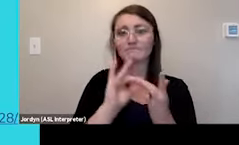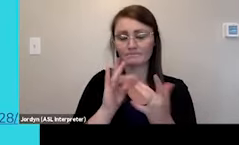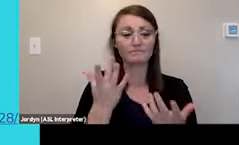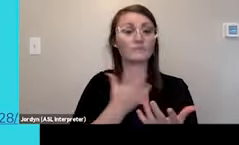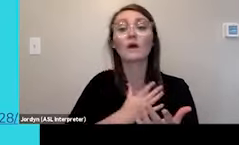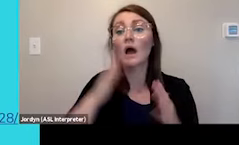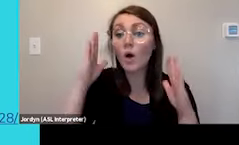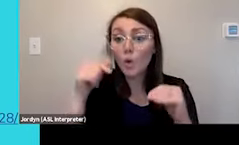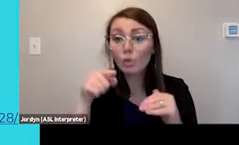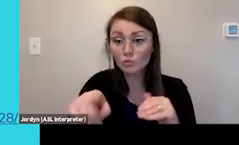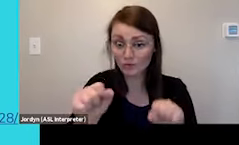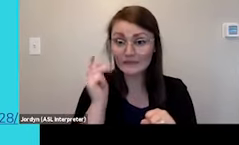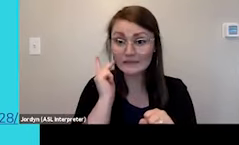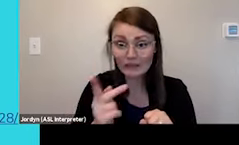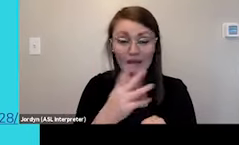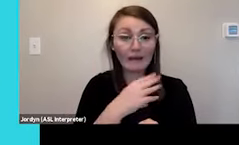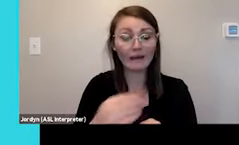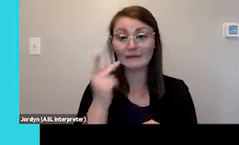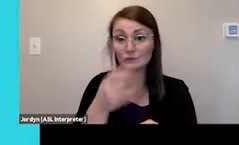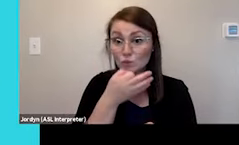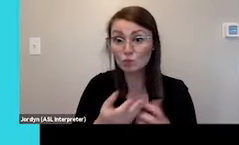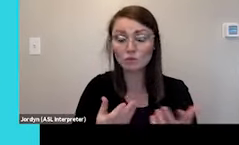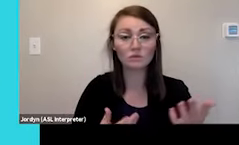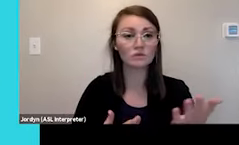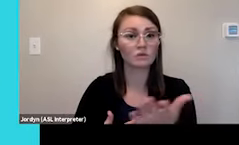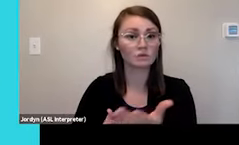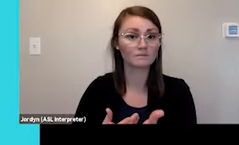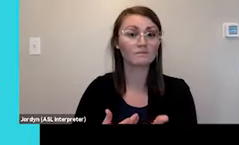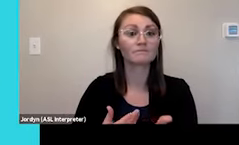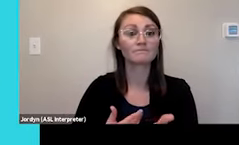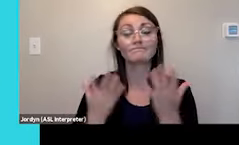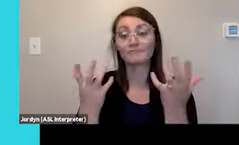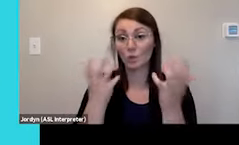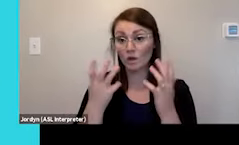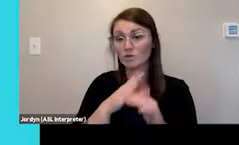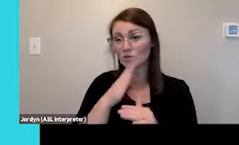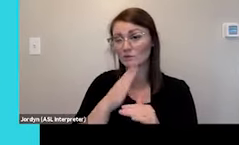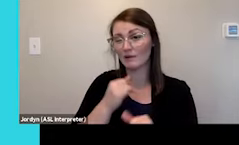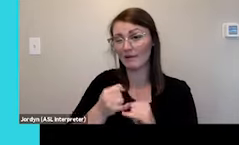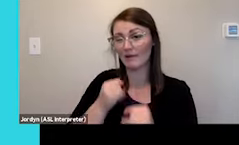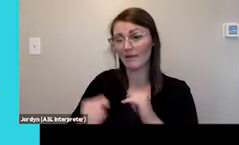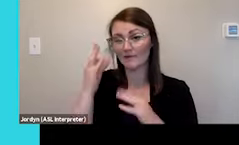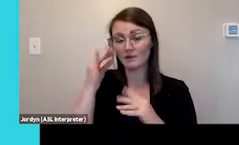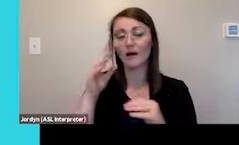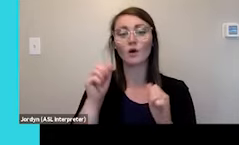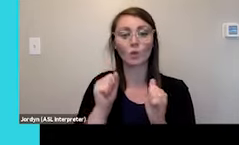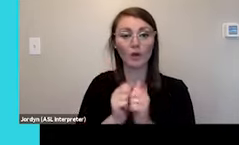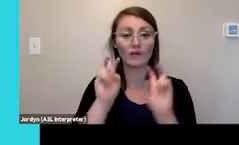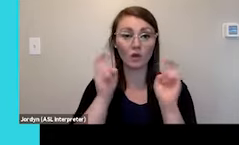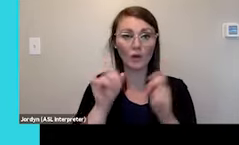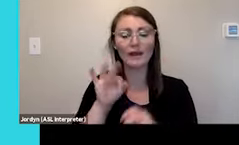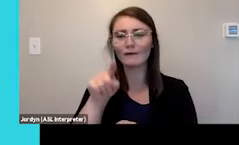you guys will be able to see this soon. And I would like to conclude with a quote from Dr. Stephen Shore. If you've met one